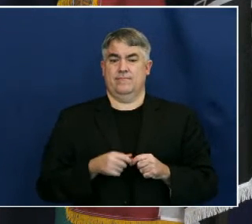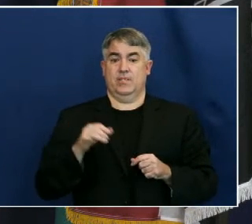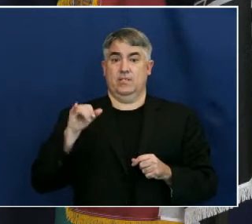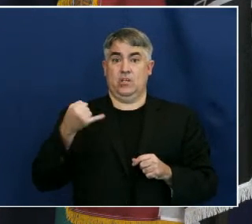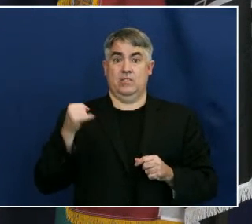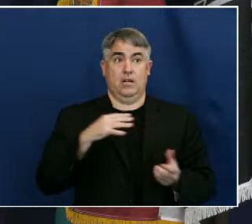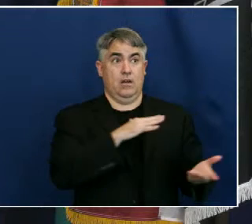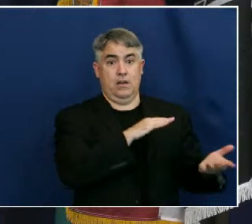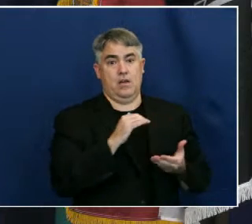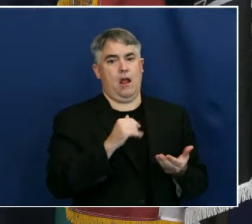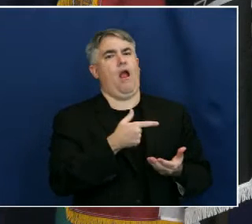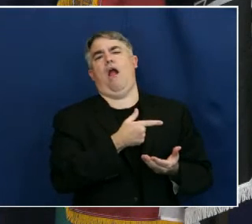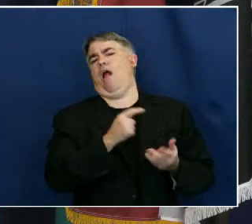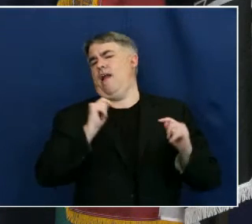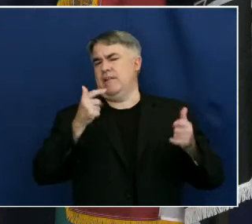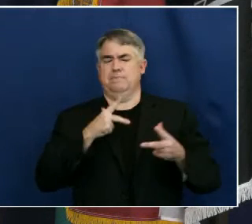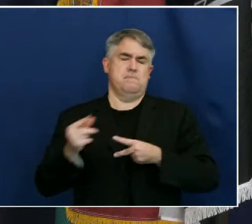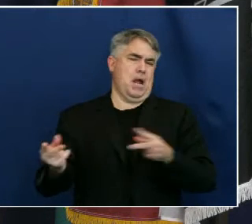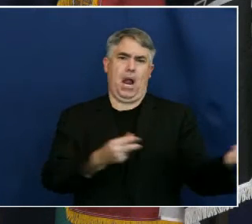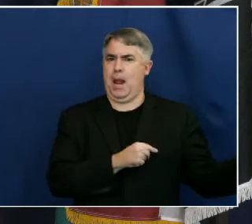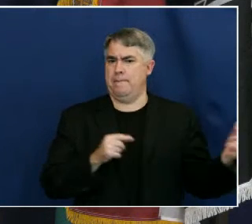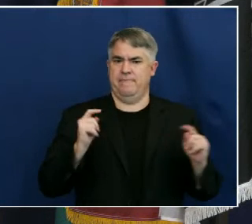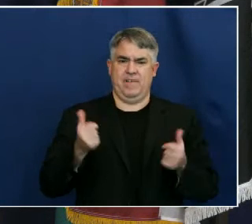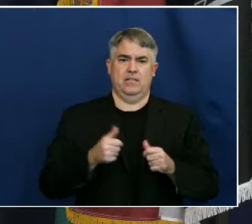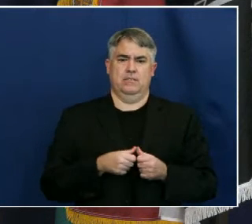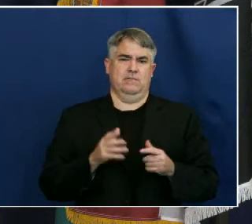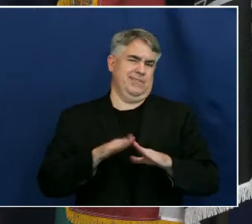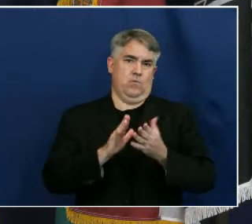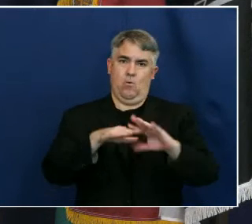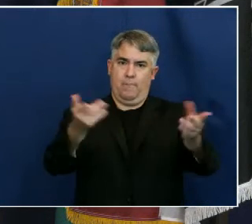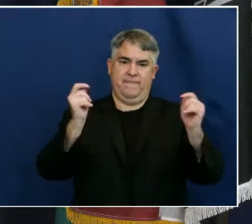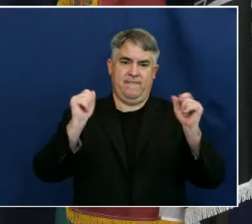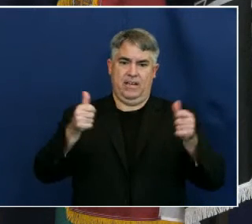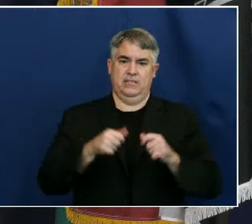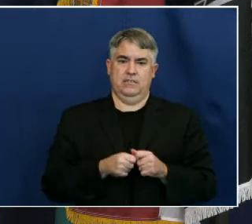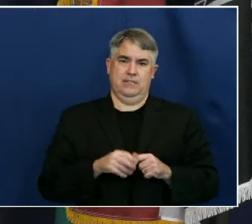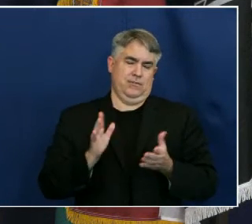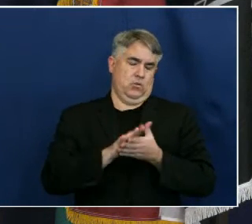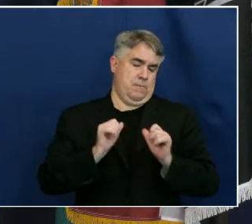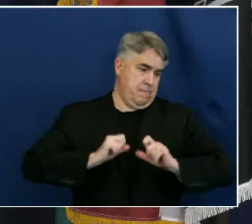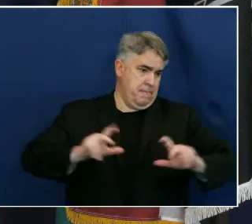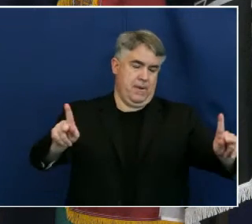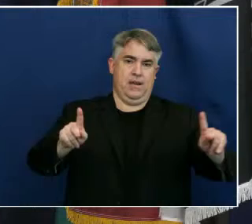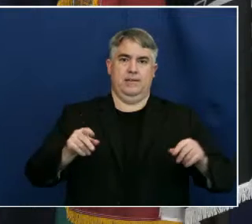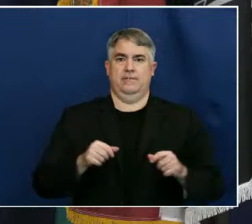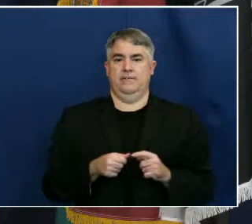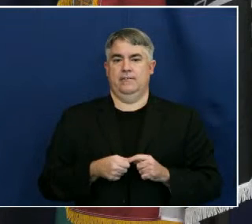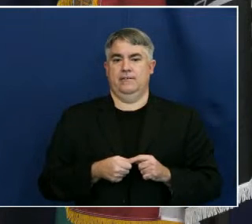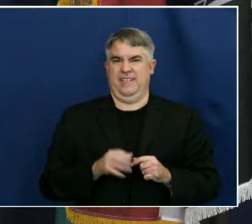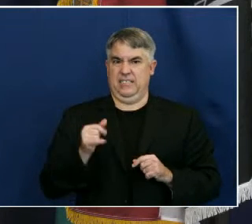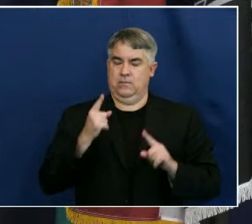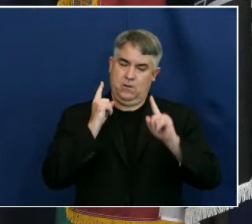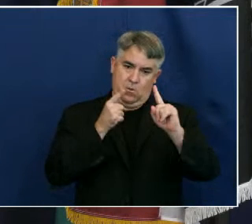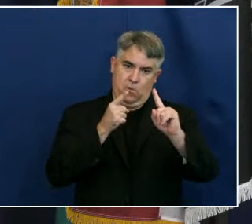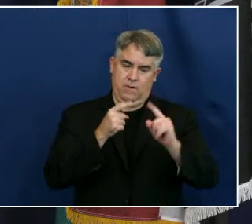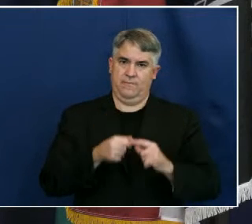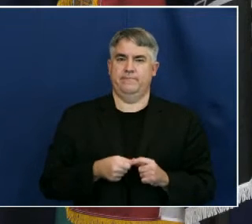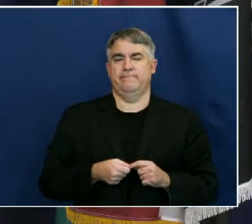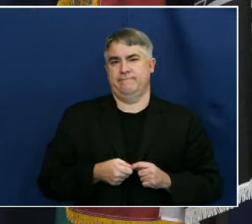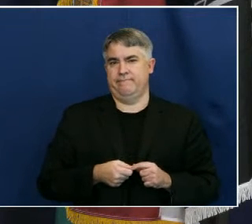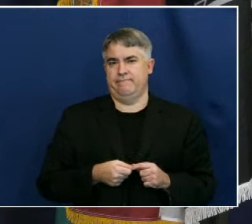and allow our schools to open and get our kids back in the classroom. That's where we're working as hard as we can to do that.